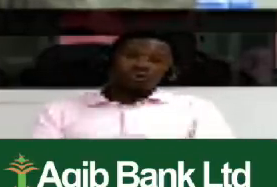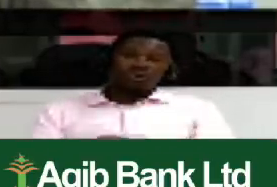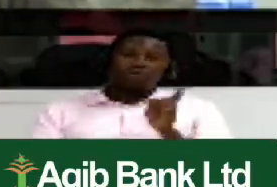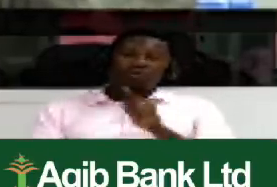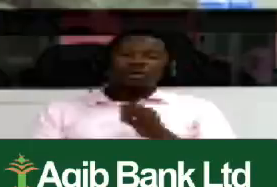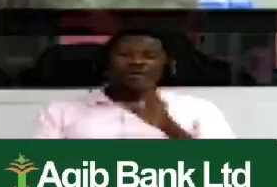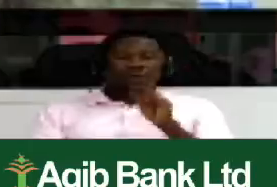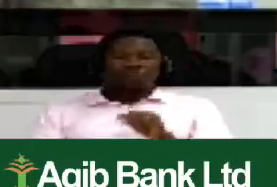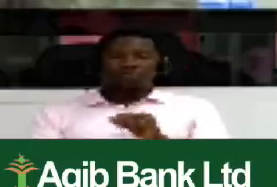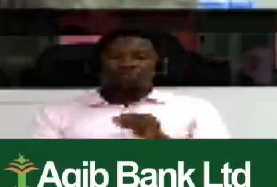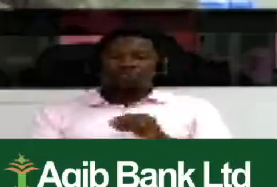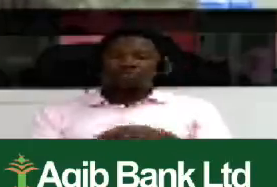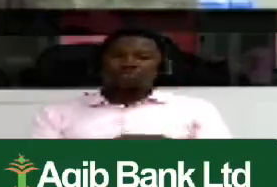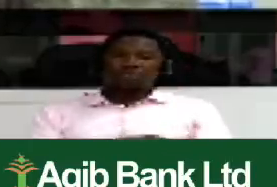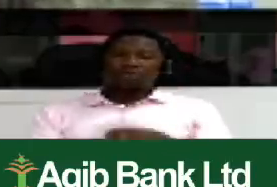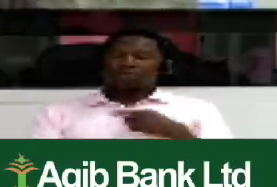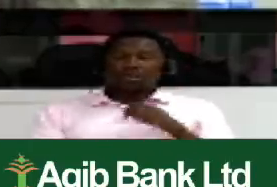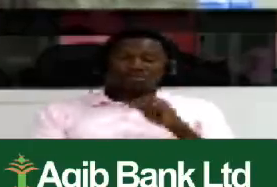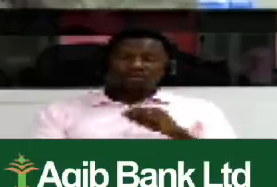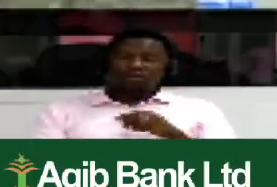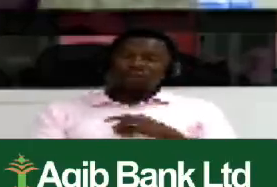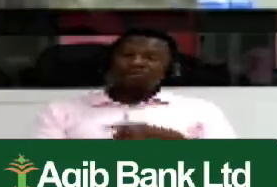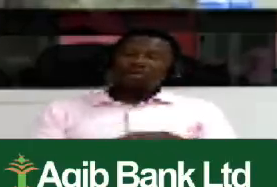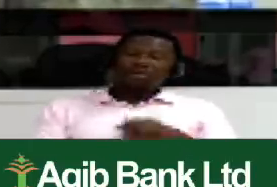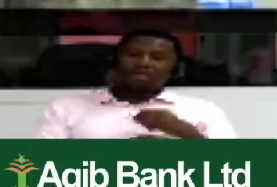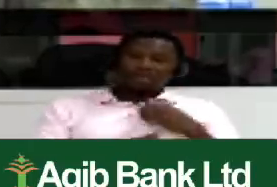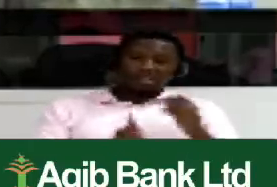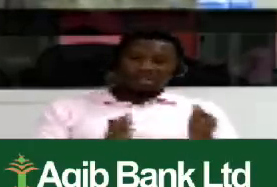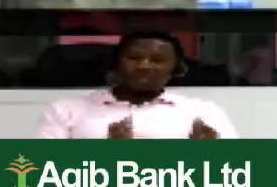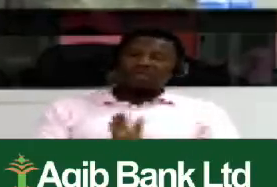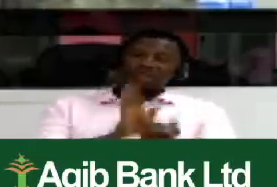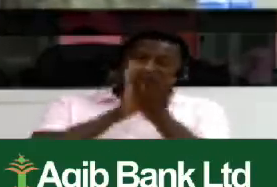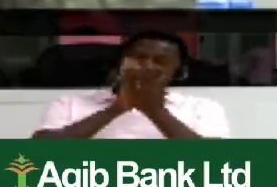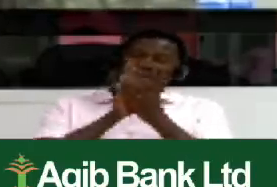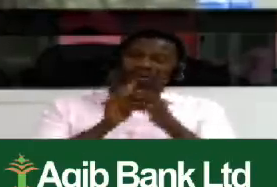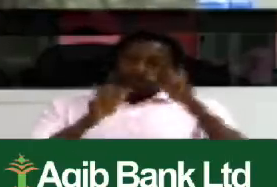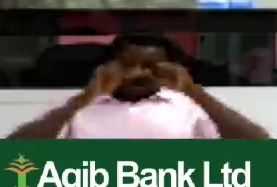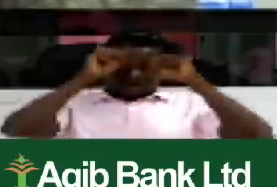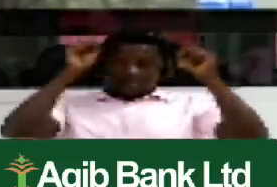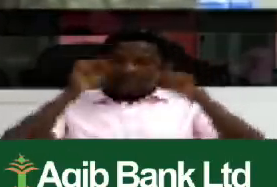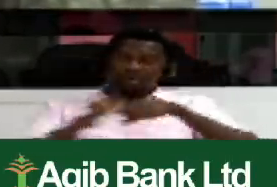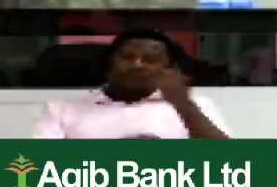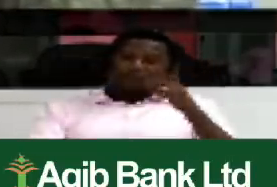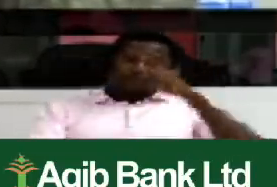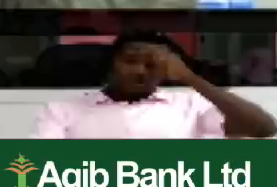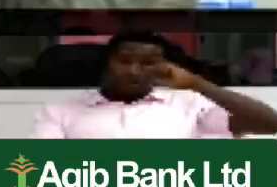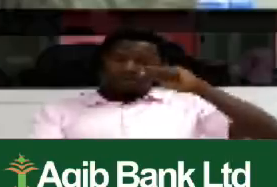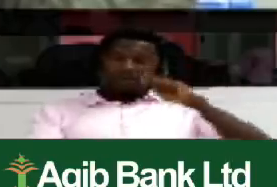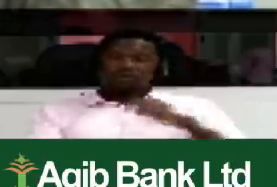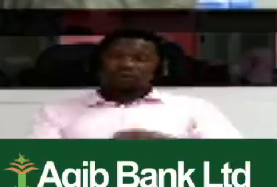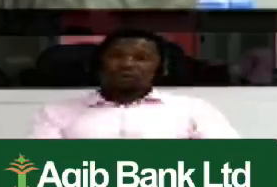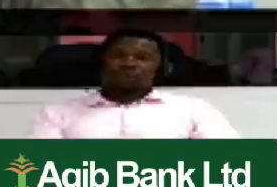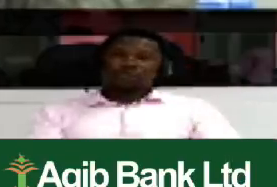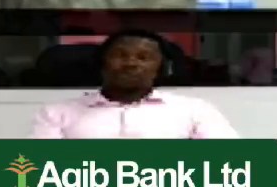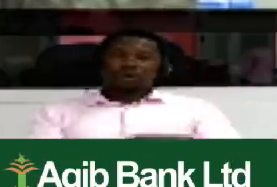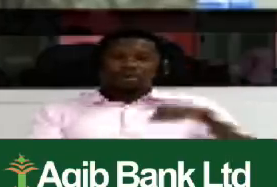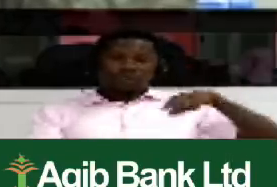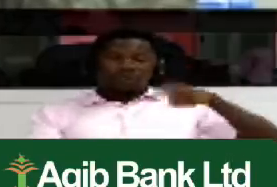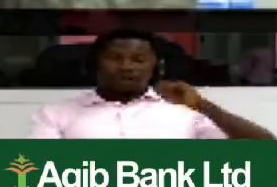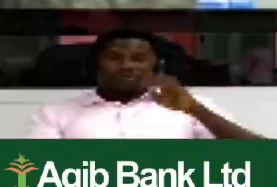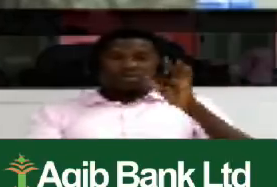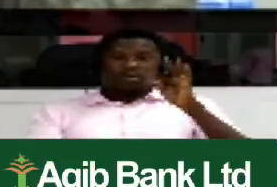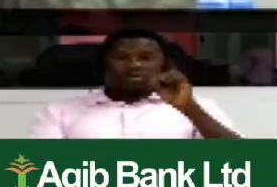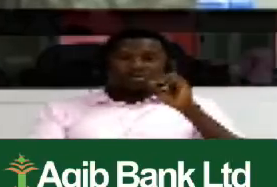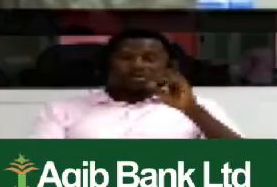What I did was I took the bull by the horn and attacked the government and the police. Peter Gomez will be a